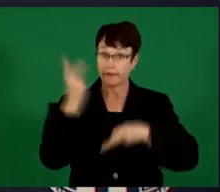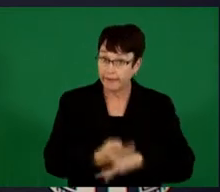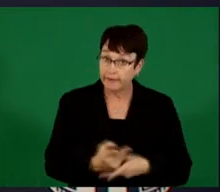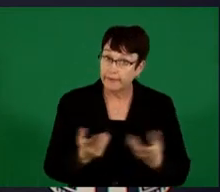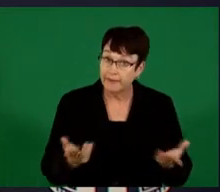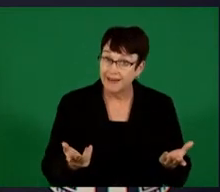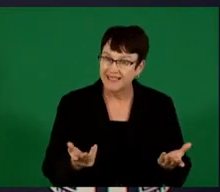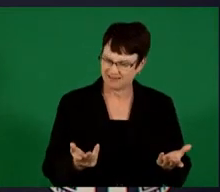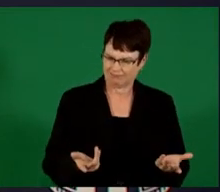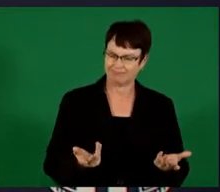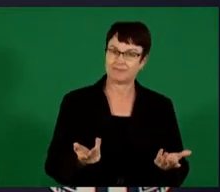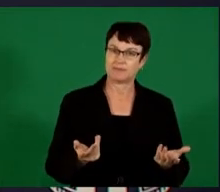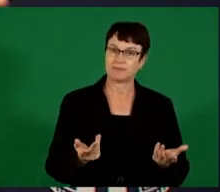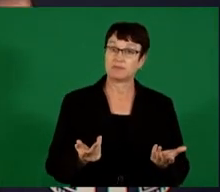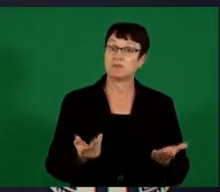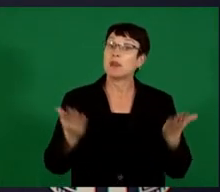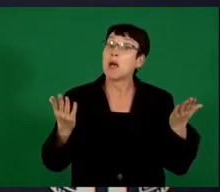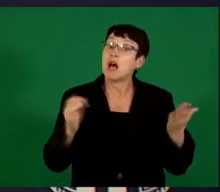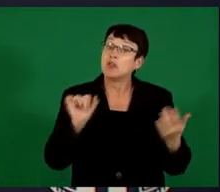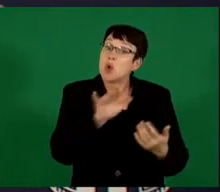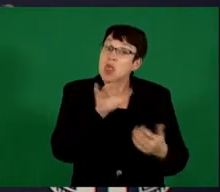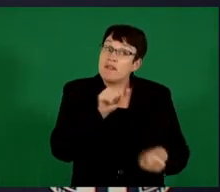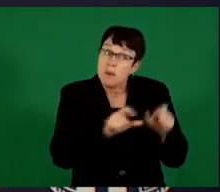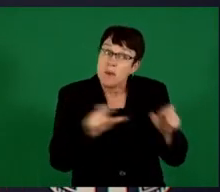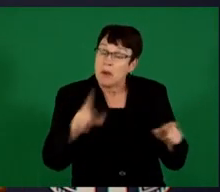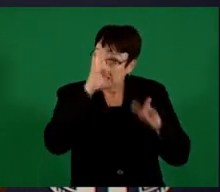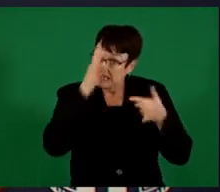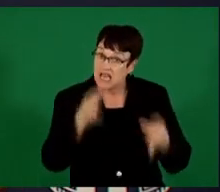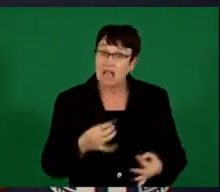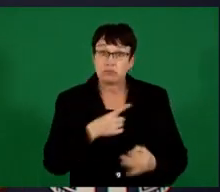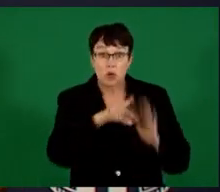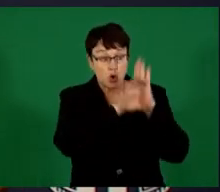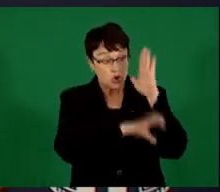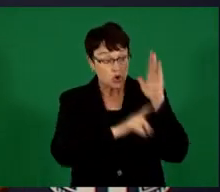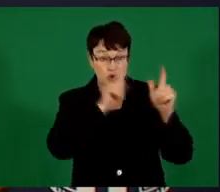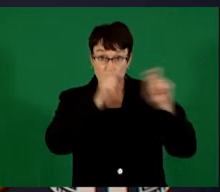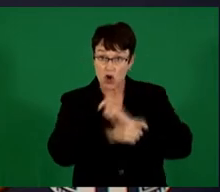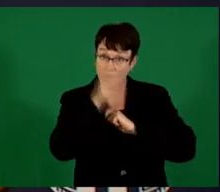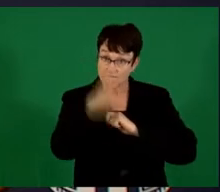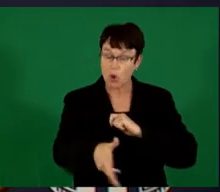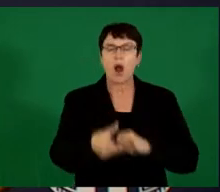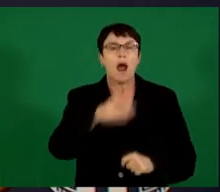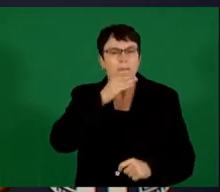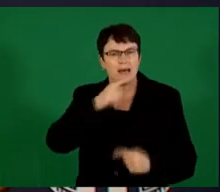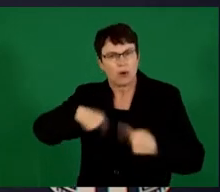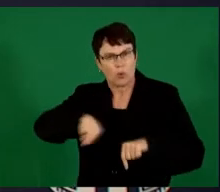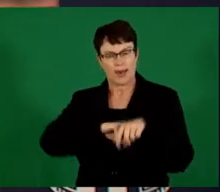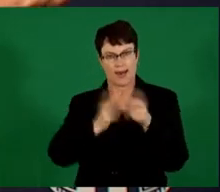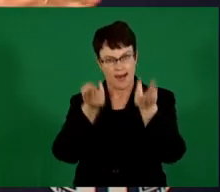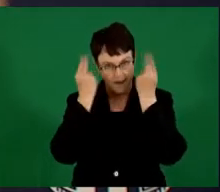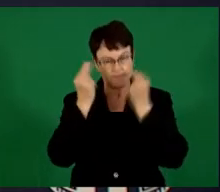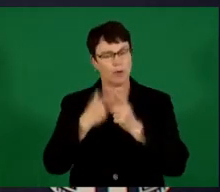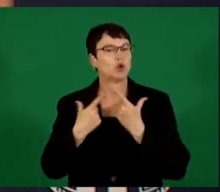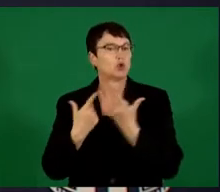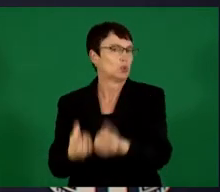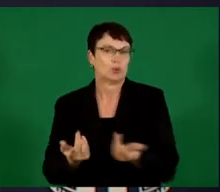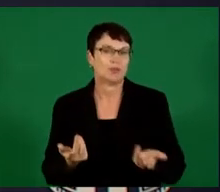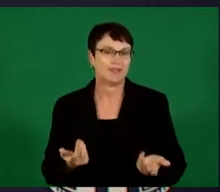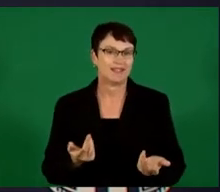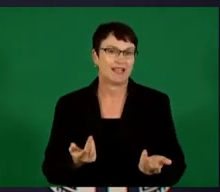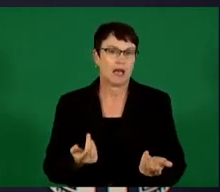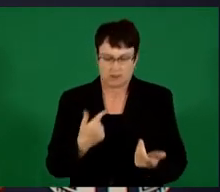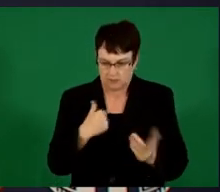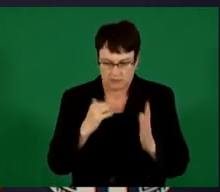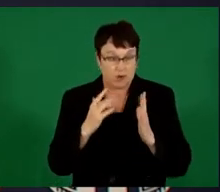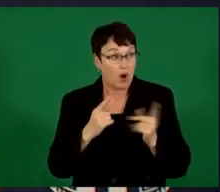if they decide to change the constitution, says that is what must be done, well, the central bank will just implement to the best of its ability